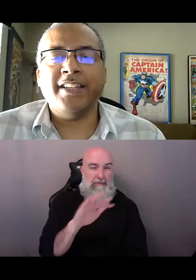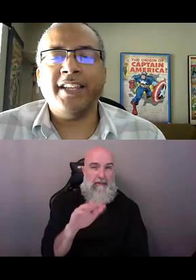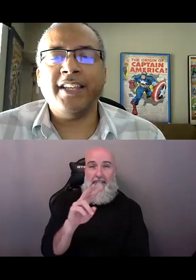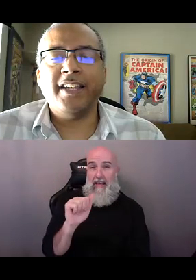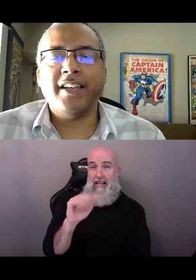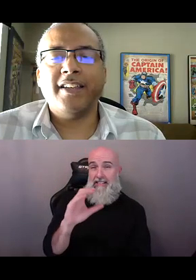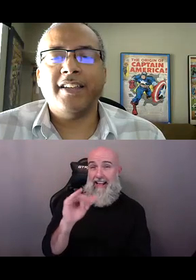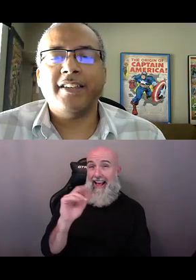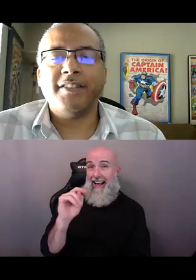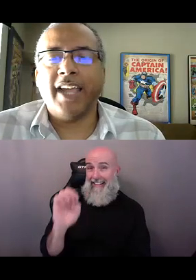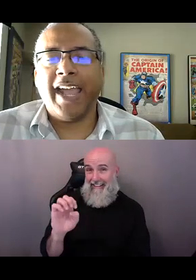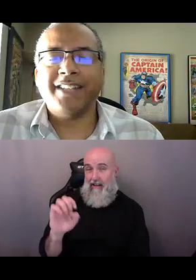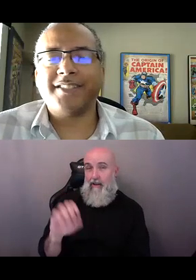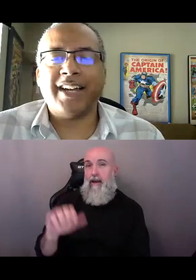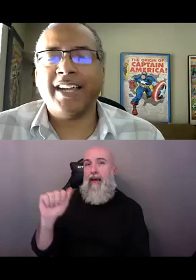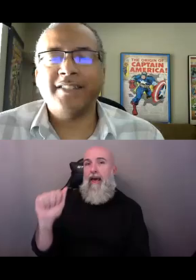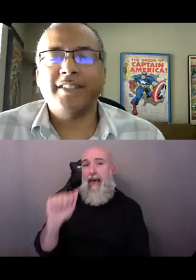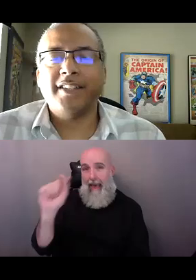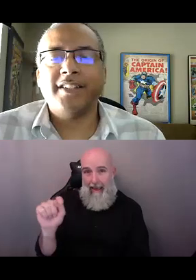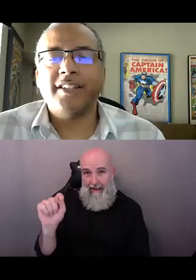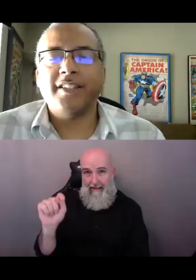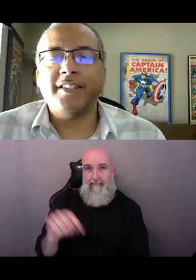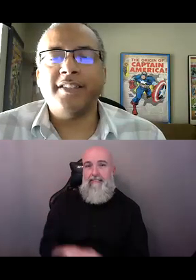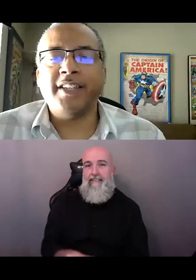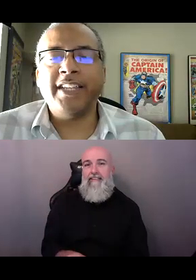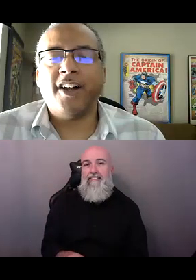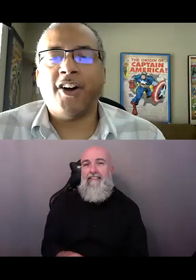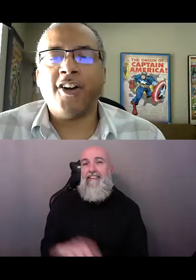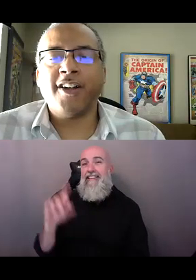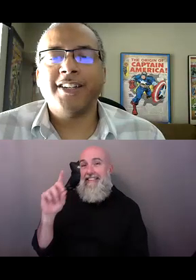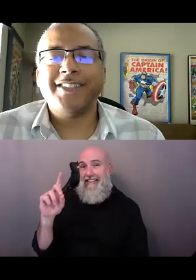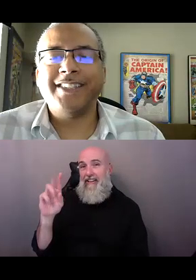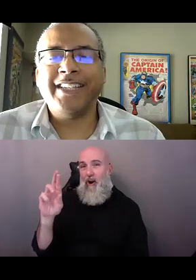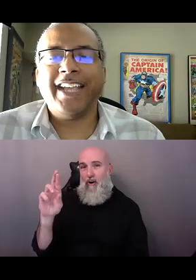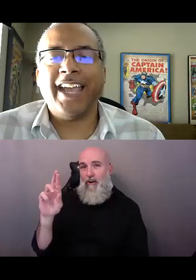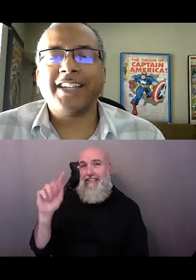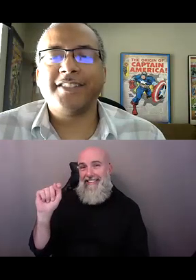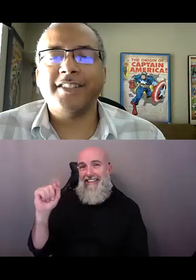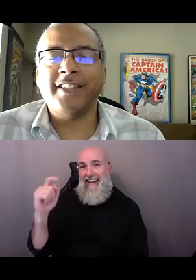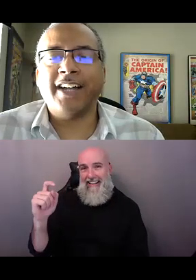VACCINE, the @ DRTX,